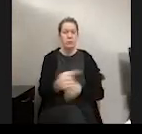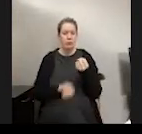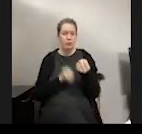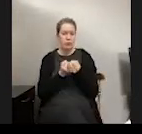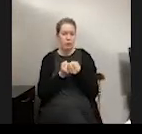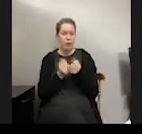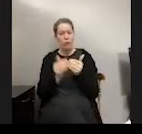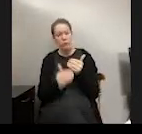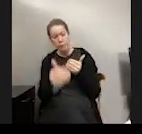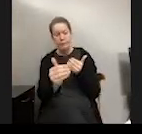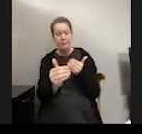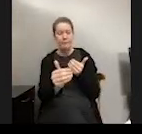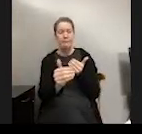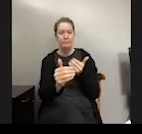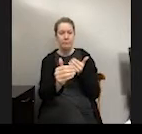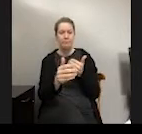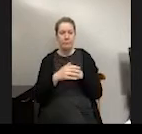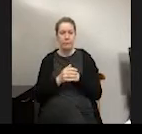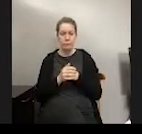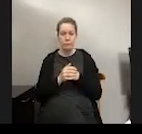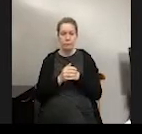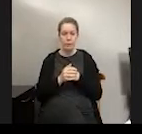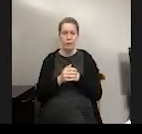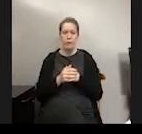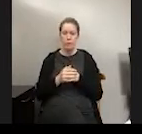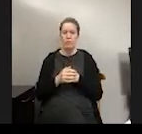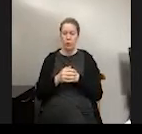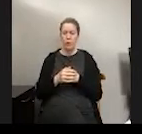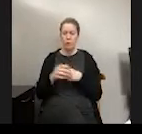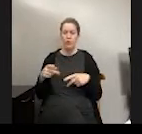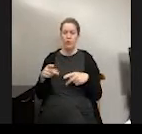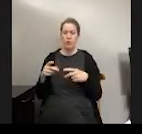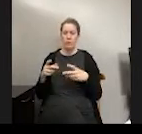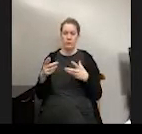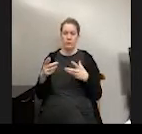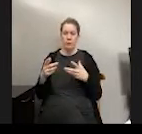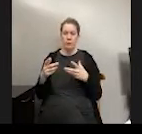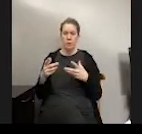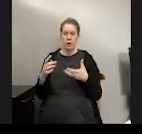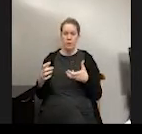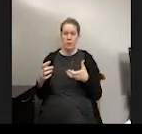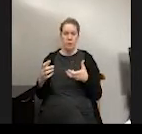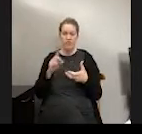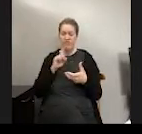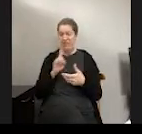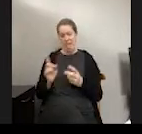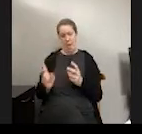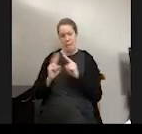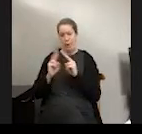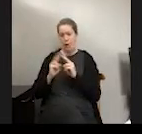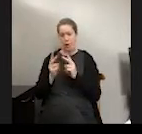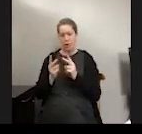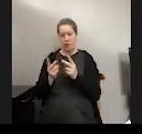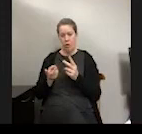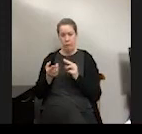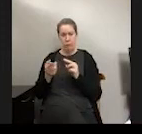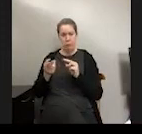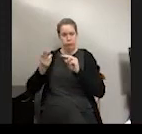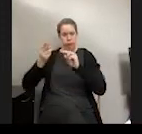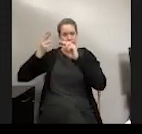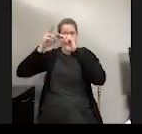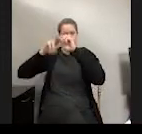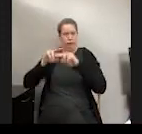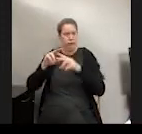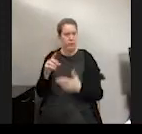it's allowing us to actually build that program a little bit more. And our partners are in the hundreds right now. So we're really, really excited